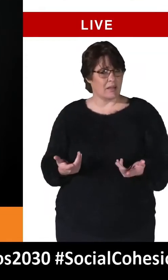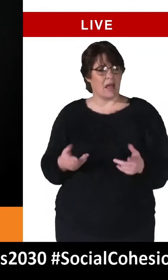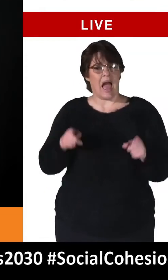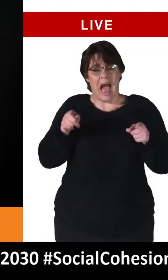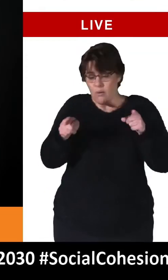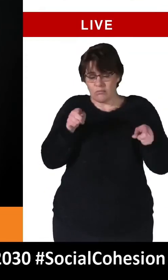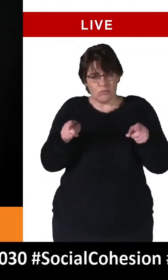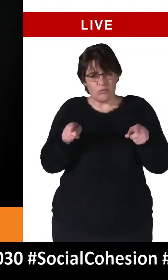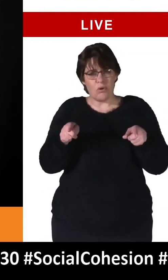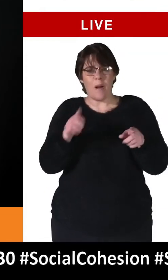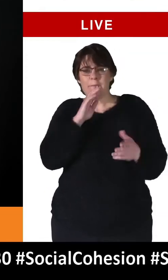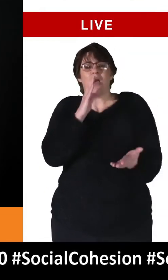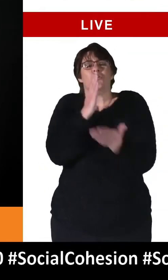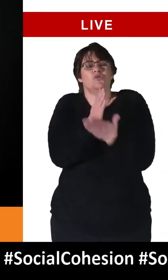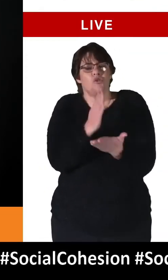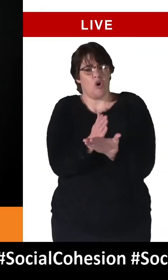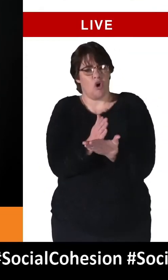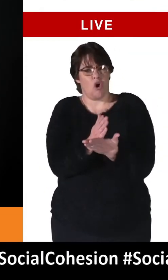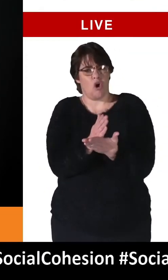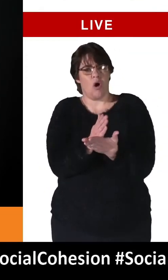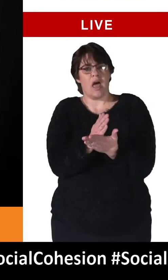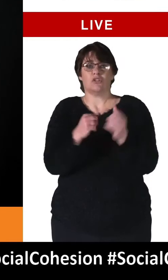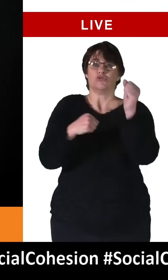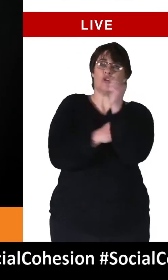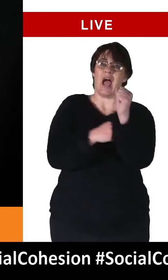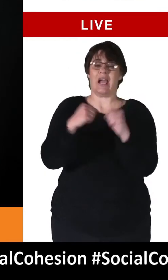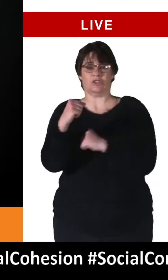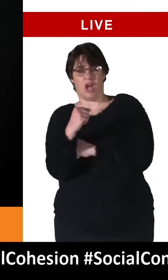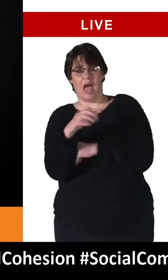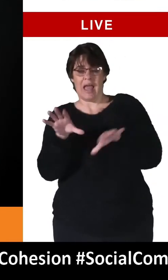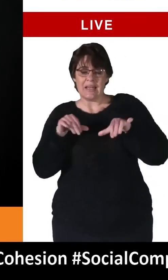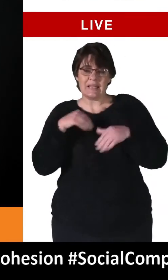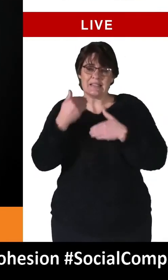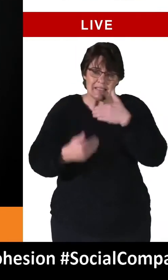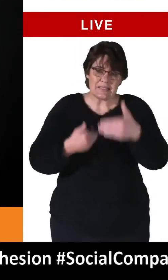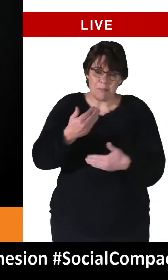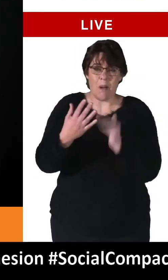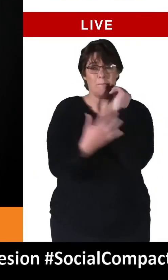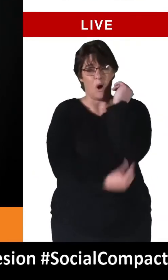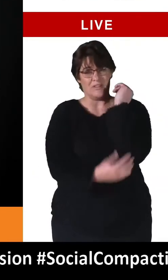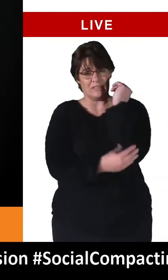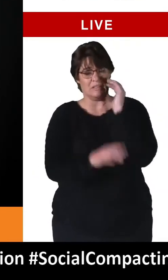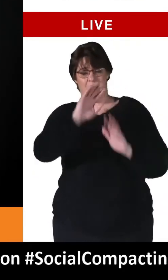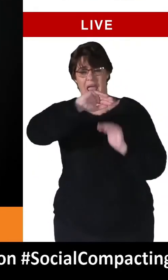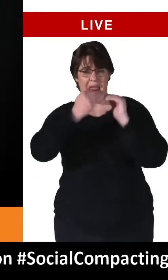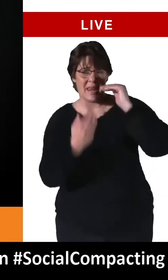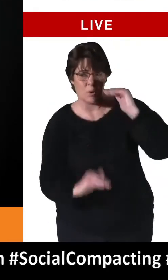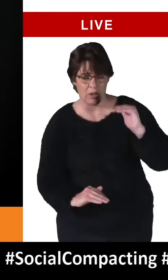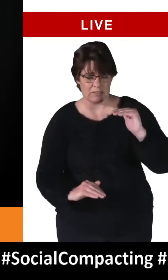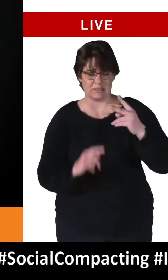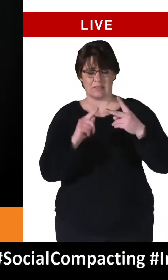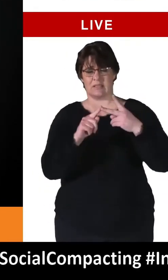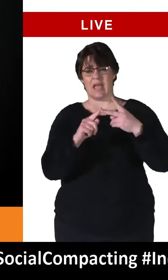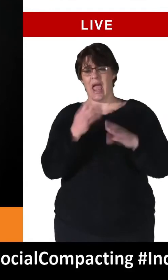Indlulamithi scenarios going to make sure the structural and systemic poverty, inequality,